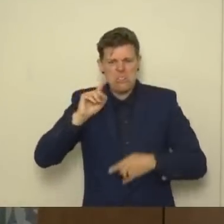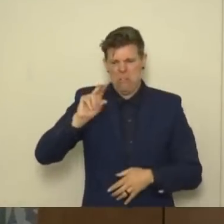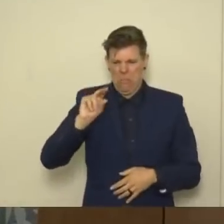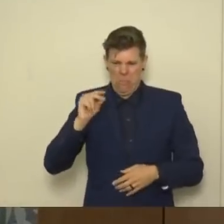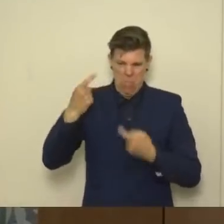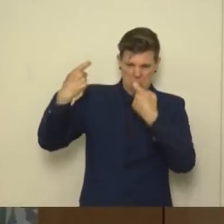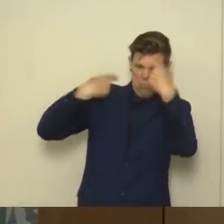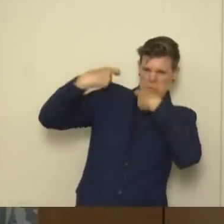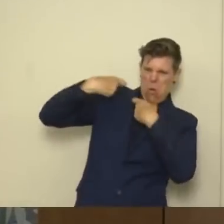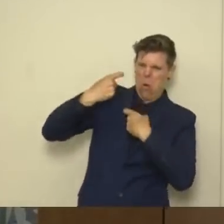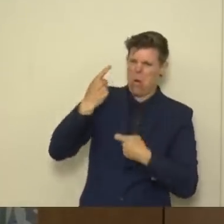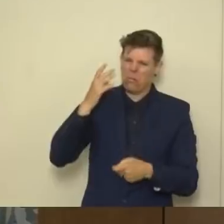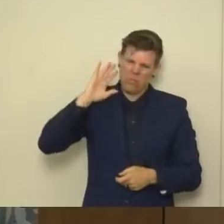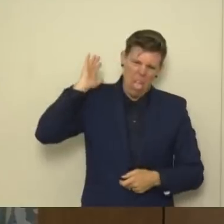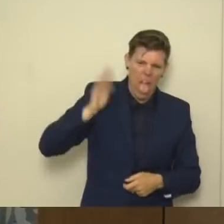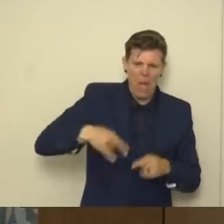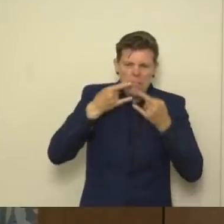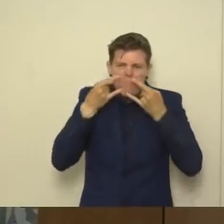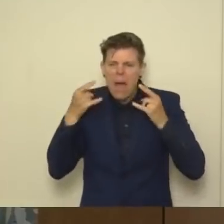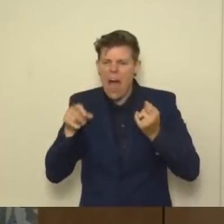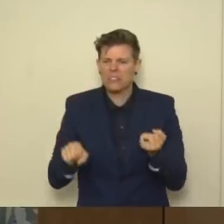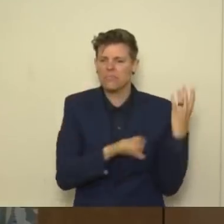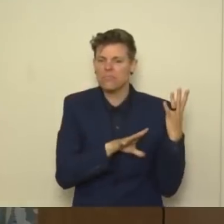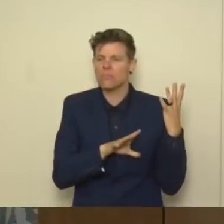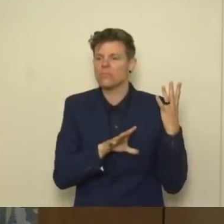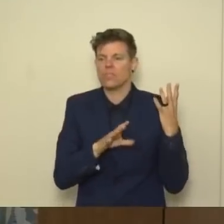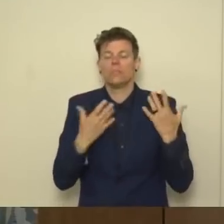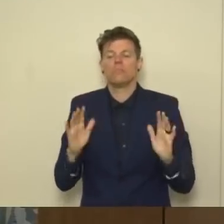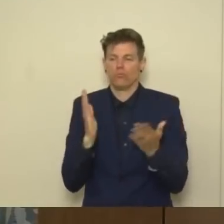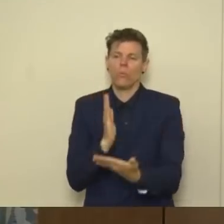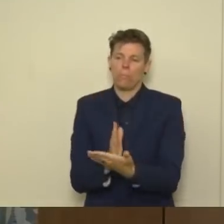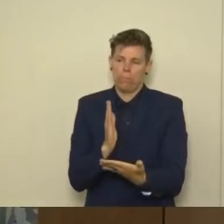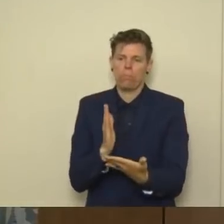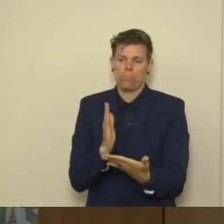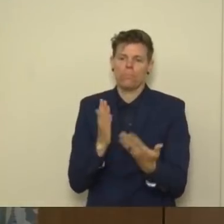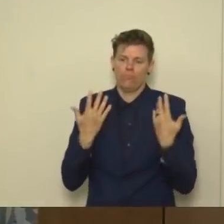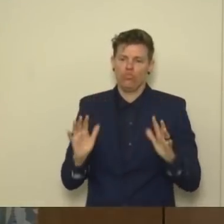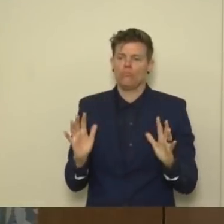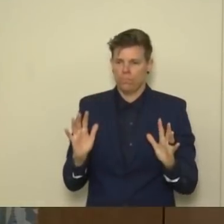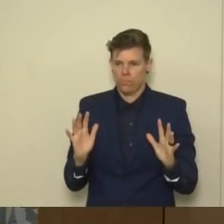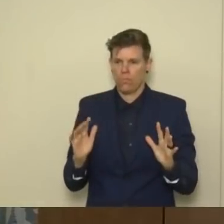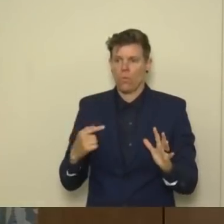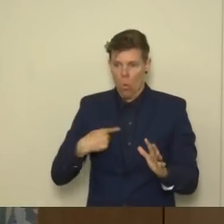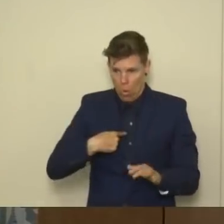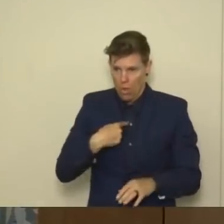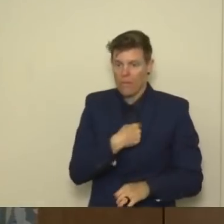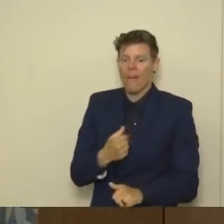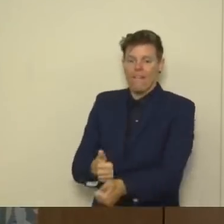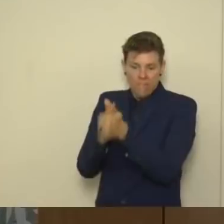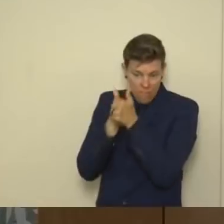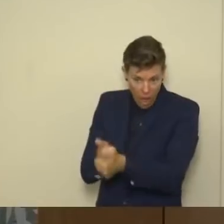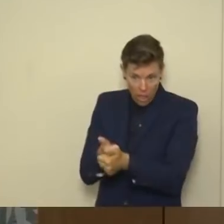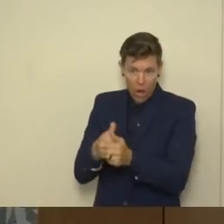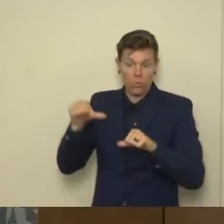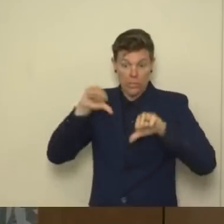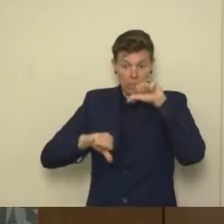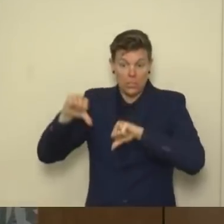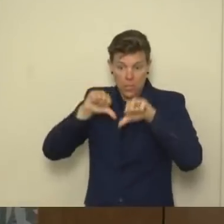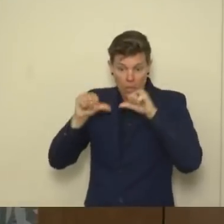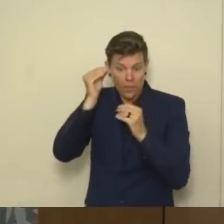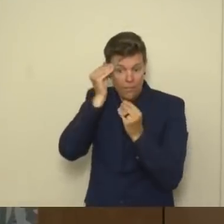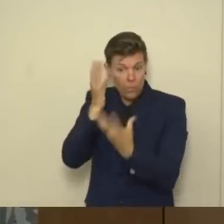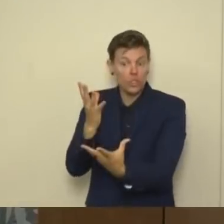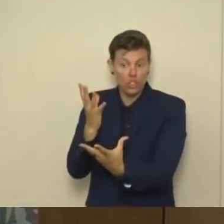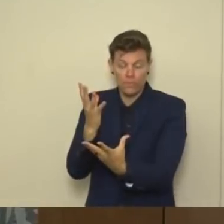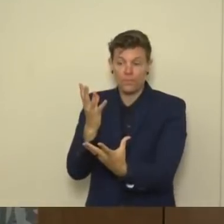folks to not do that. It is all science-based, all of it. The president,